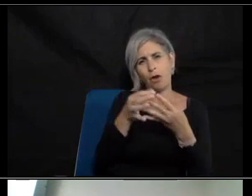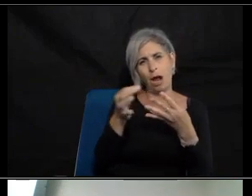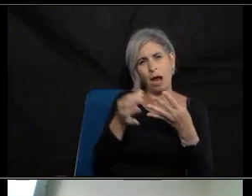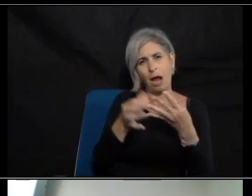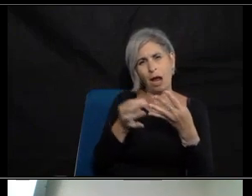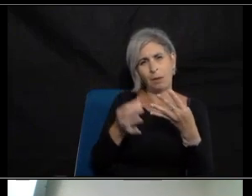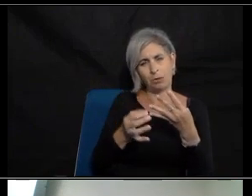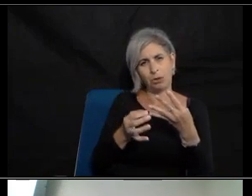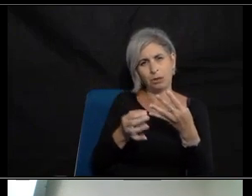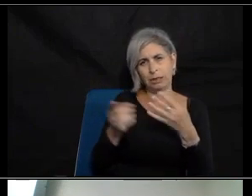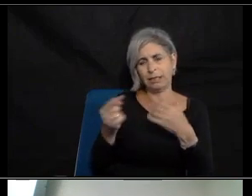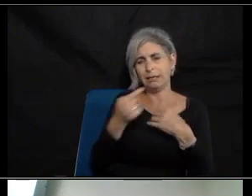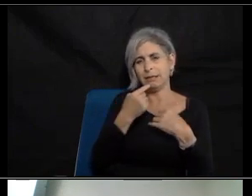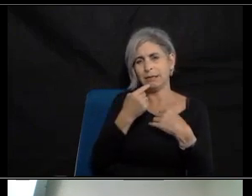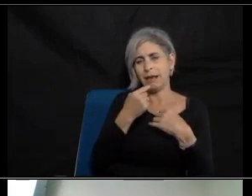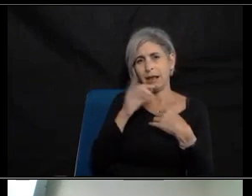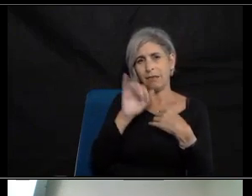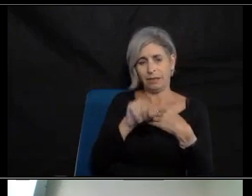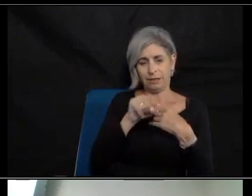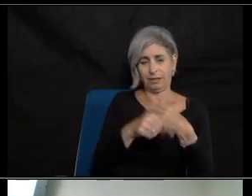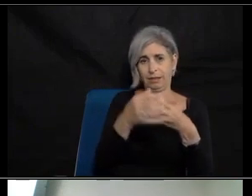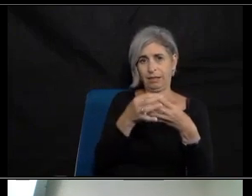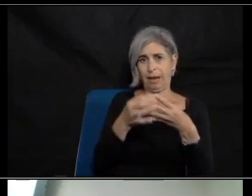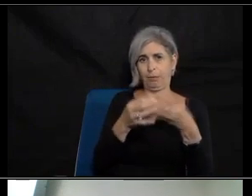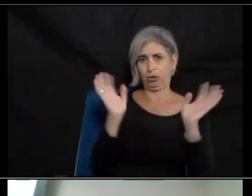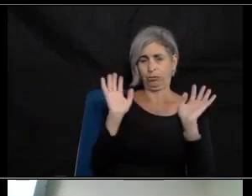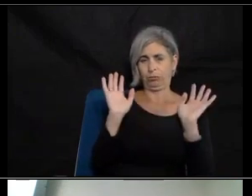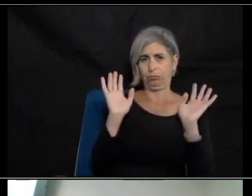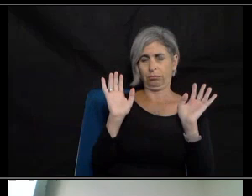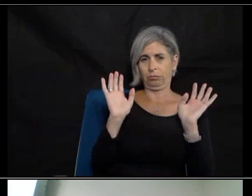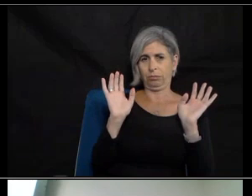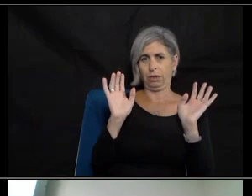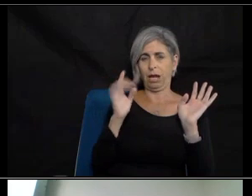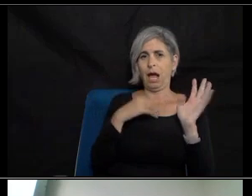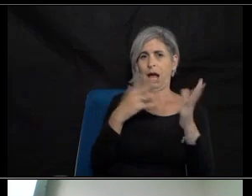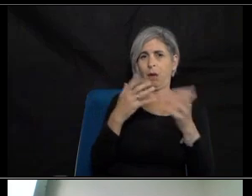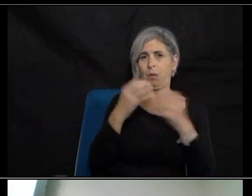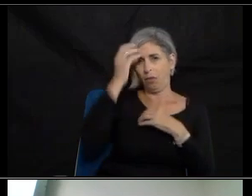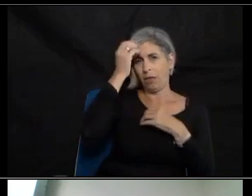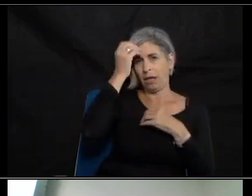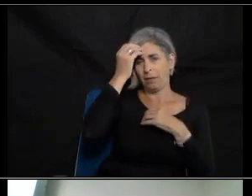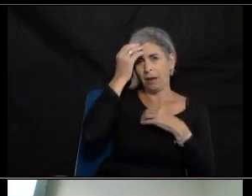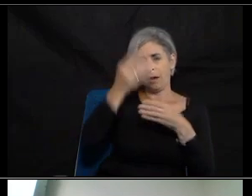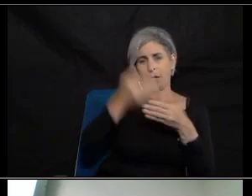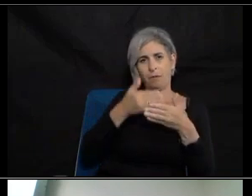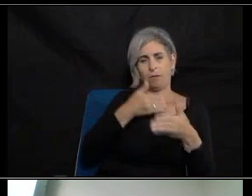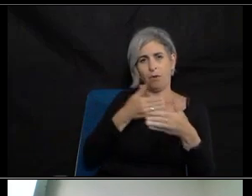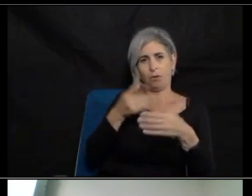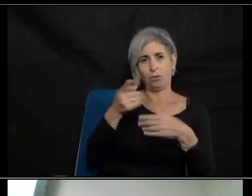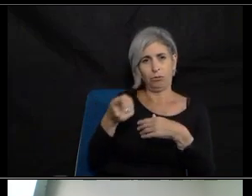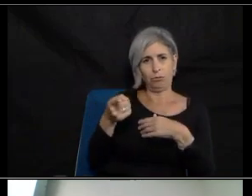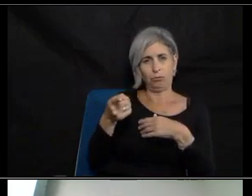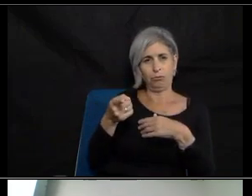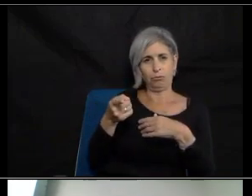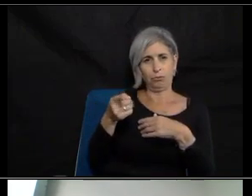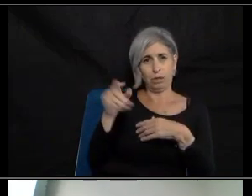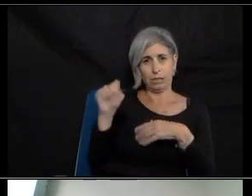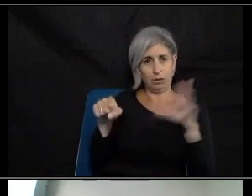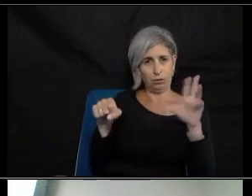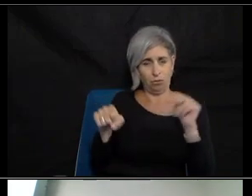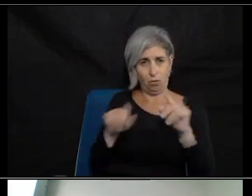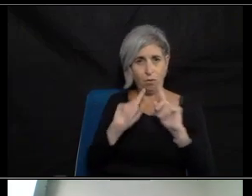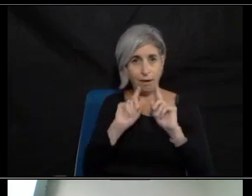said this is it. So I want you to think about before you give me a yes or no